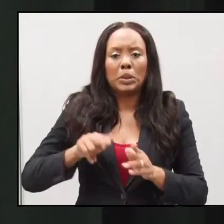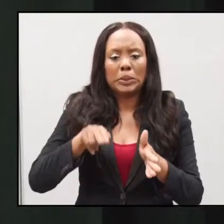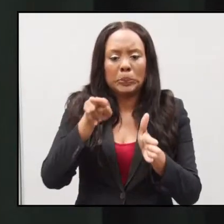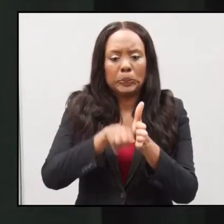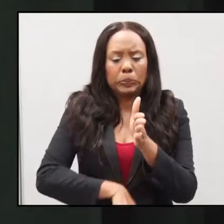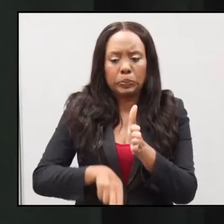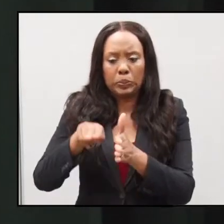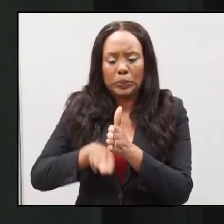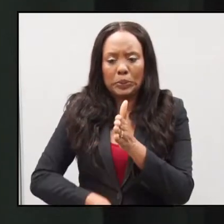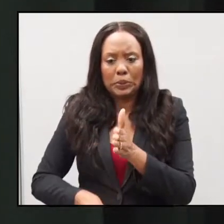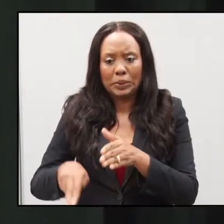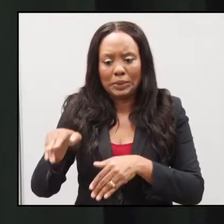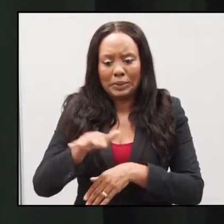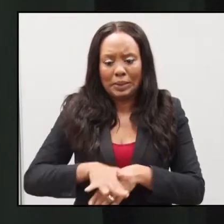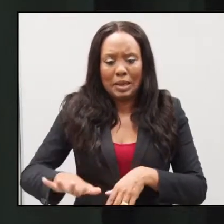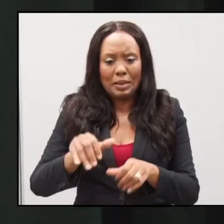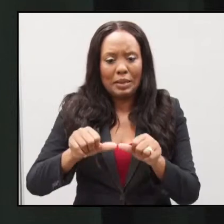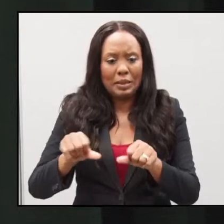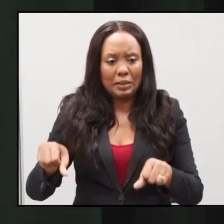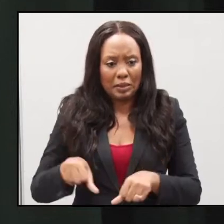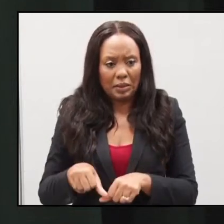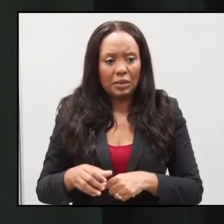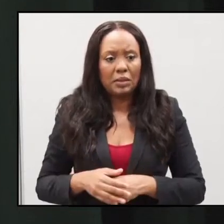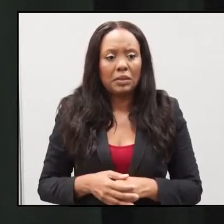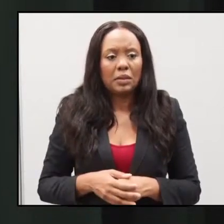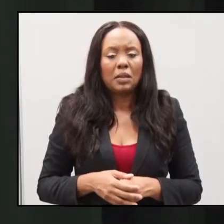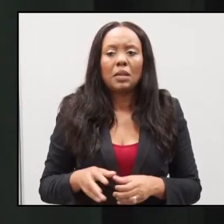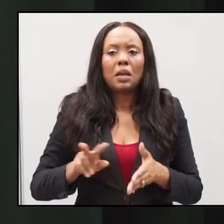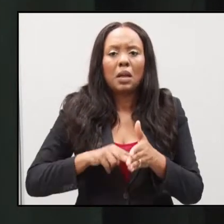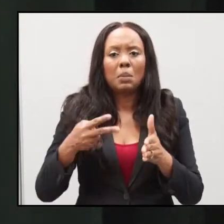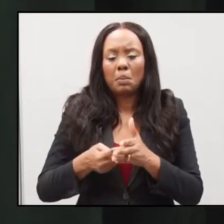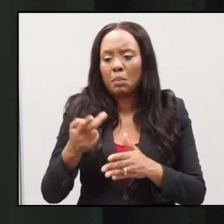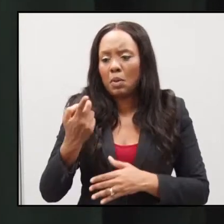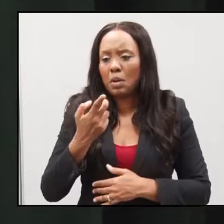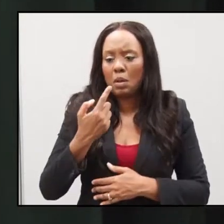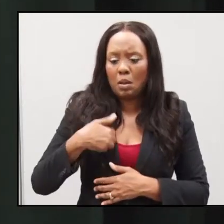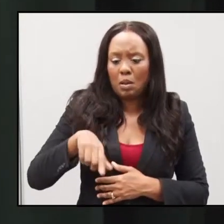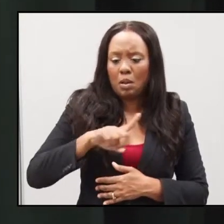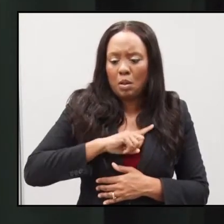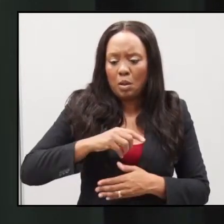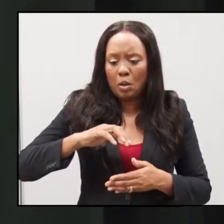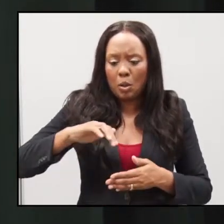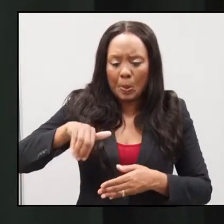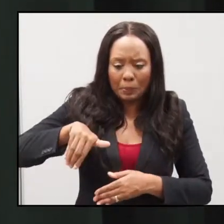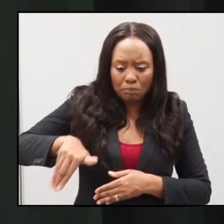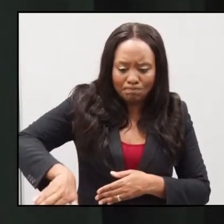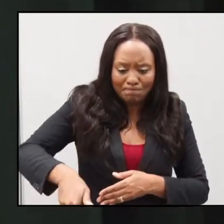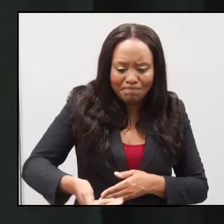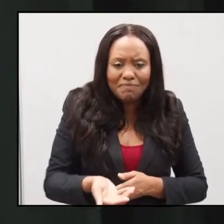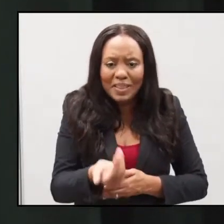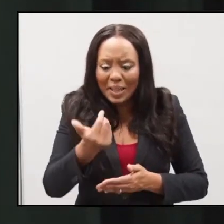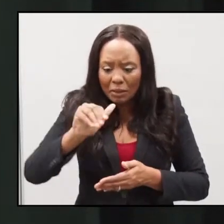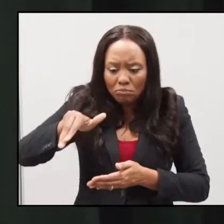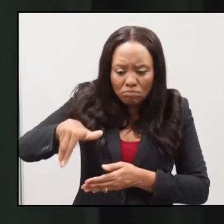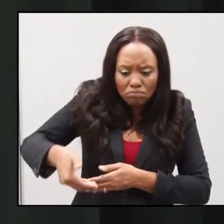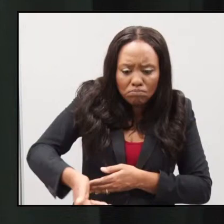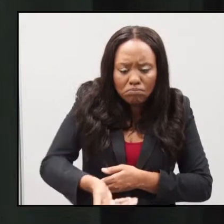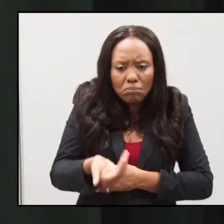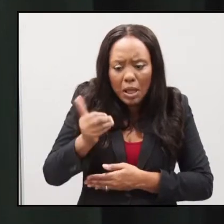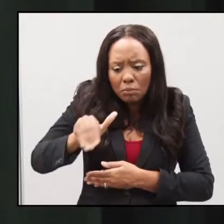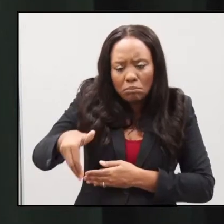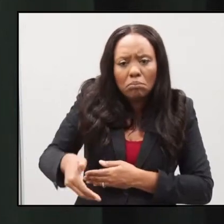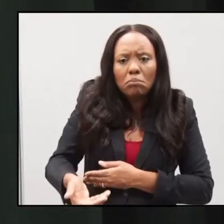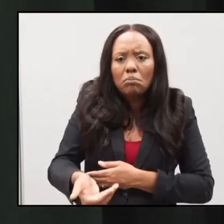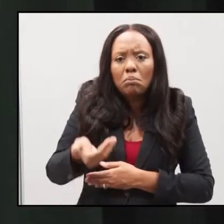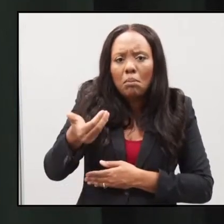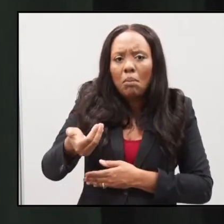and Frederick Lang. That led to the site being excavated, and what was found was, at that time,